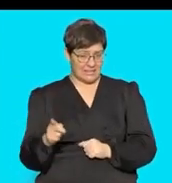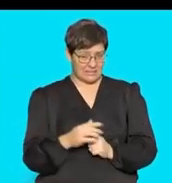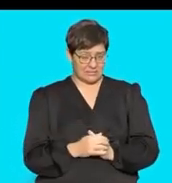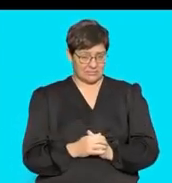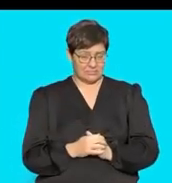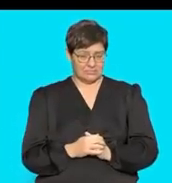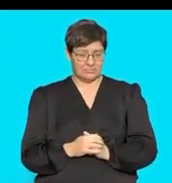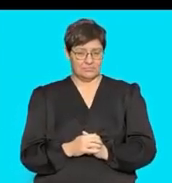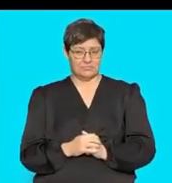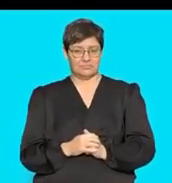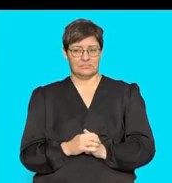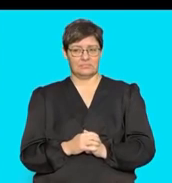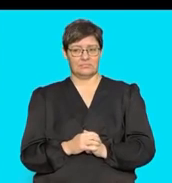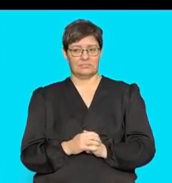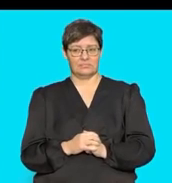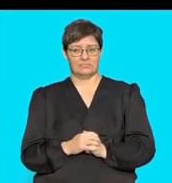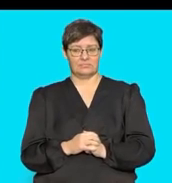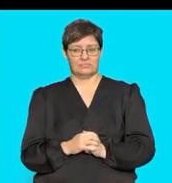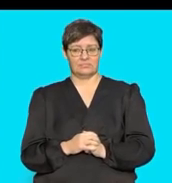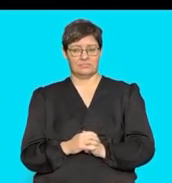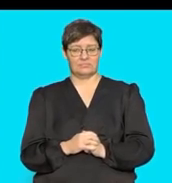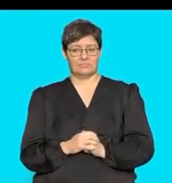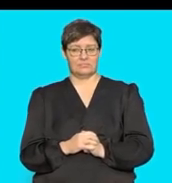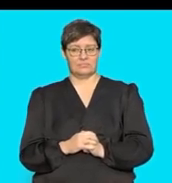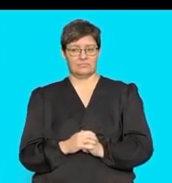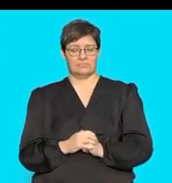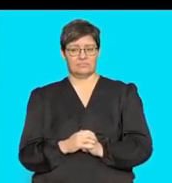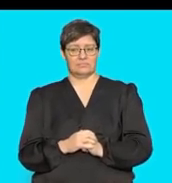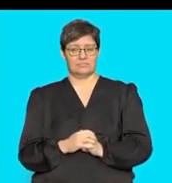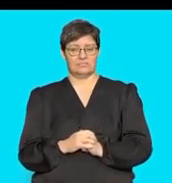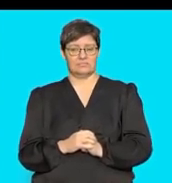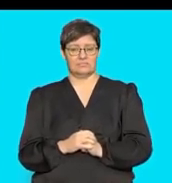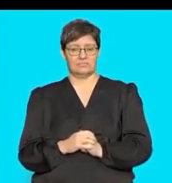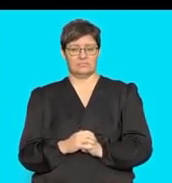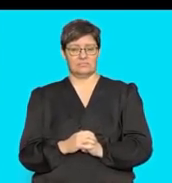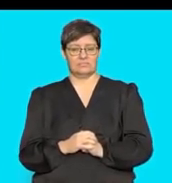the half pair, which has the dimensions of 10 units.